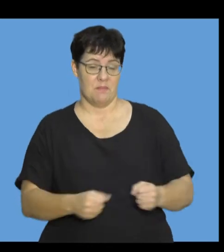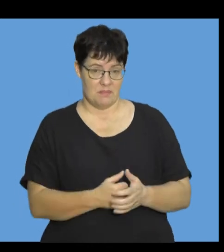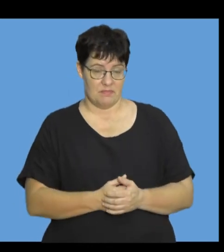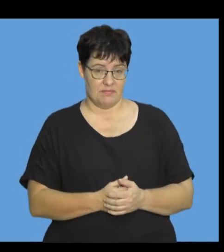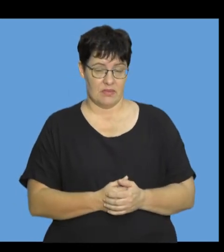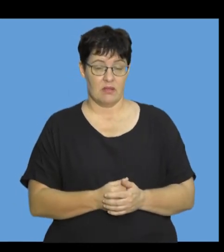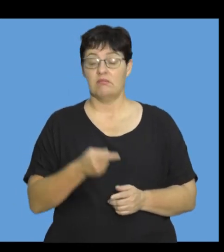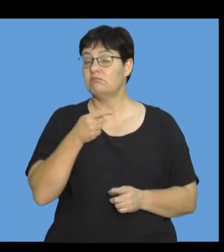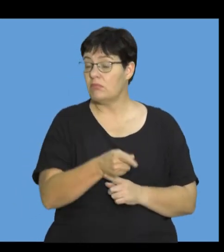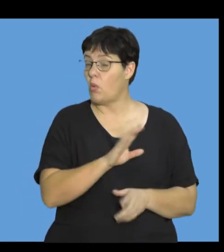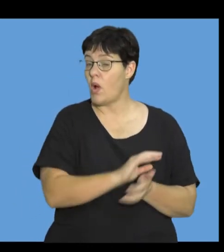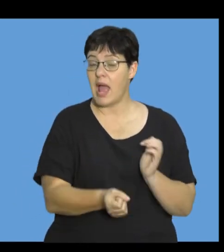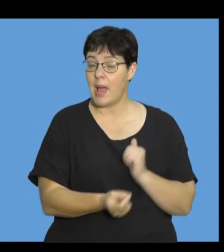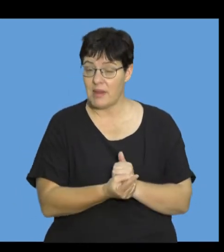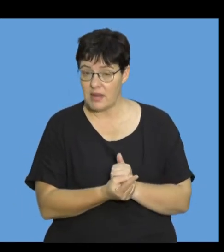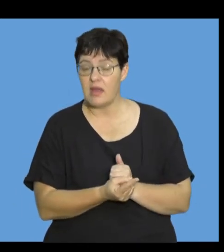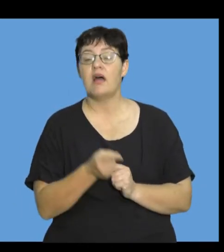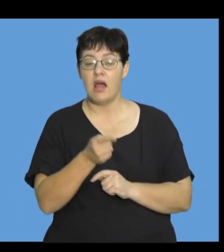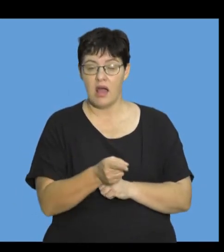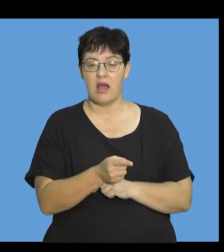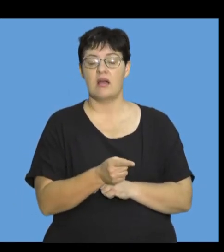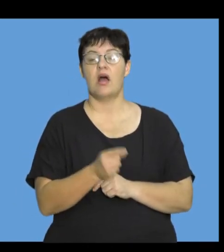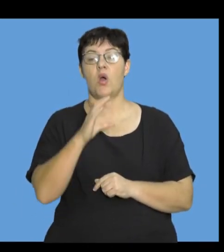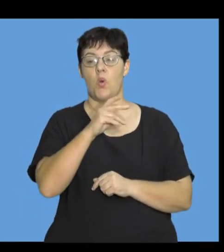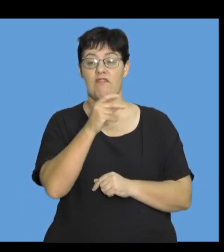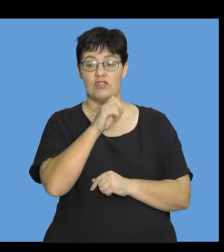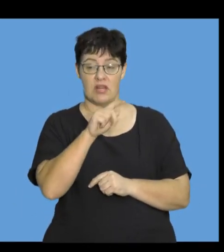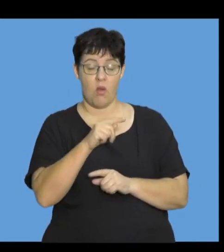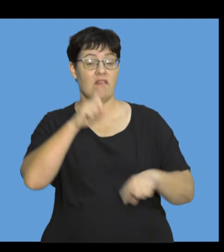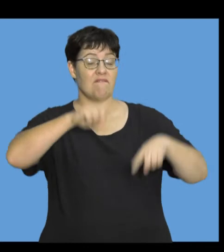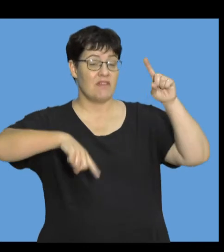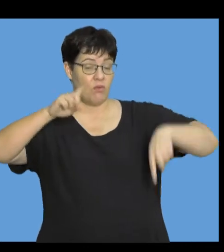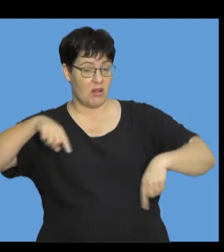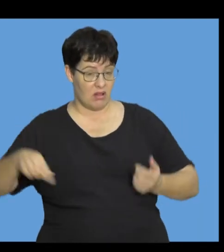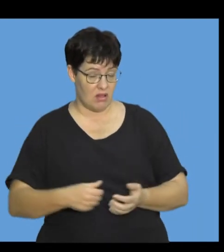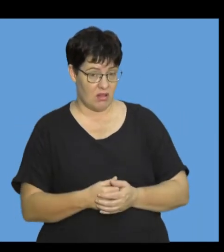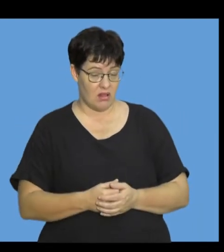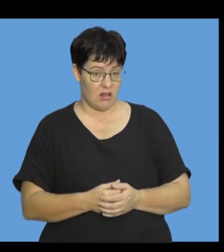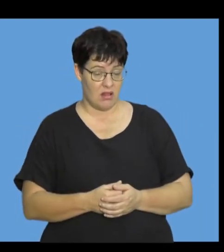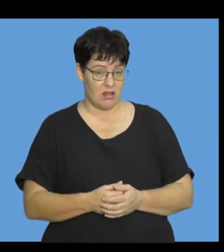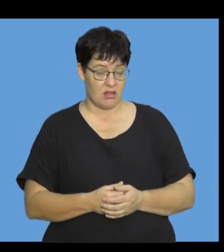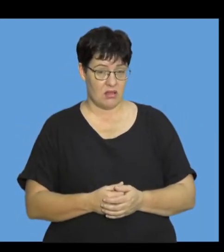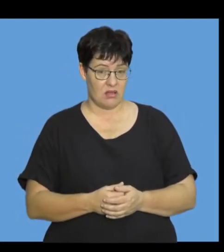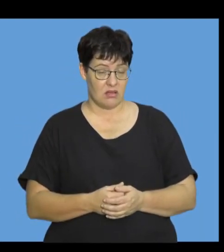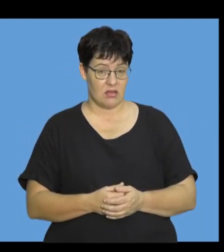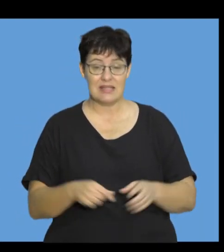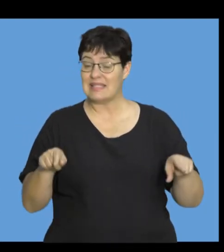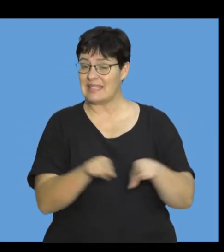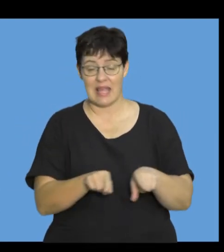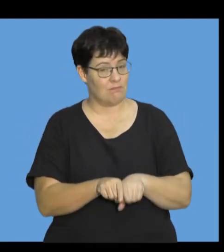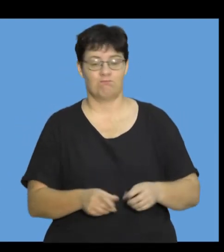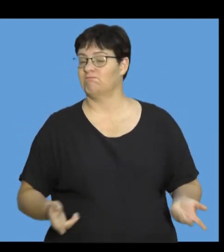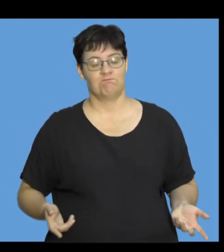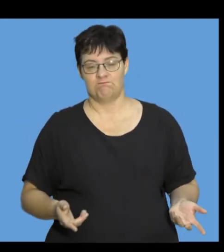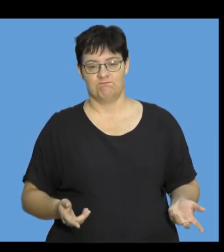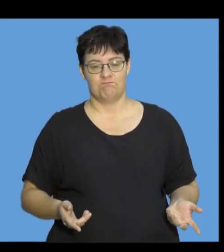exponents, right? What will happen with the exponents is the coefficient of the variable are not the same